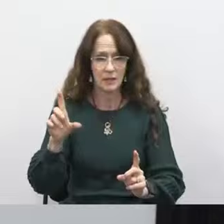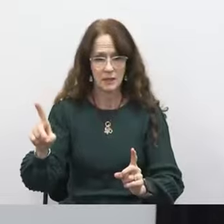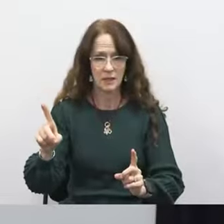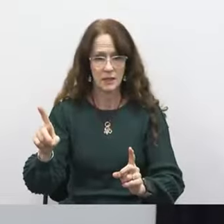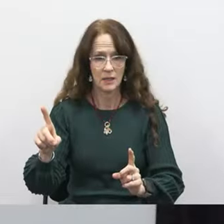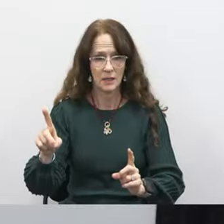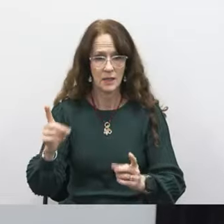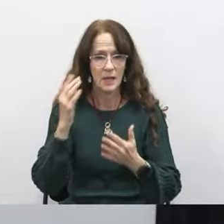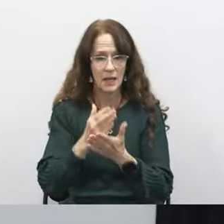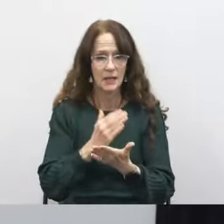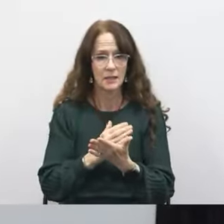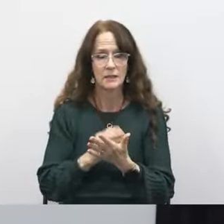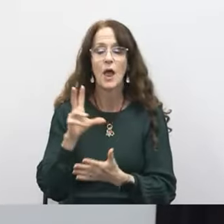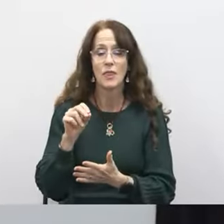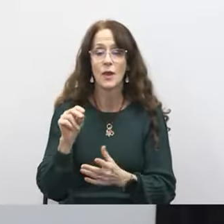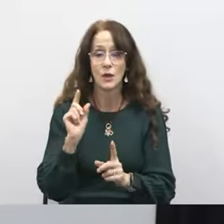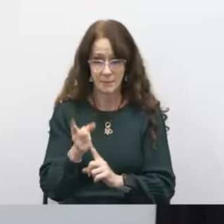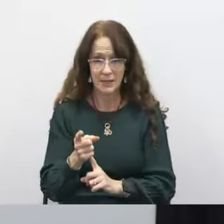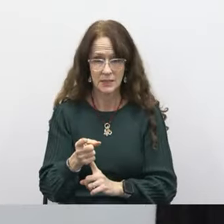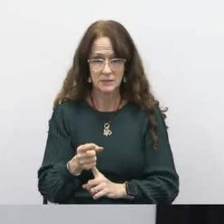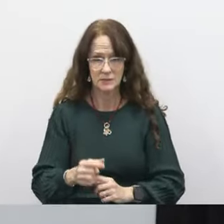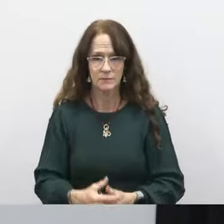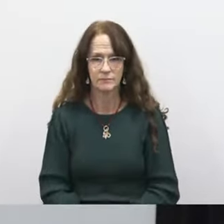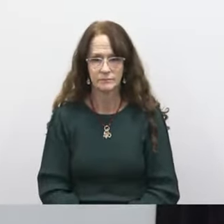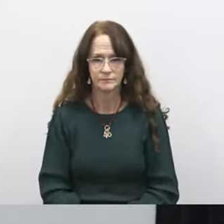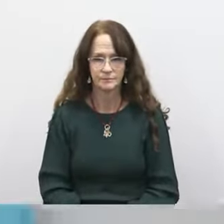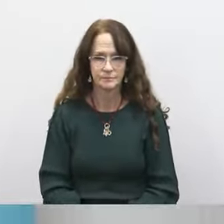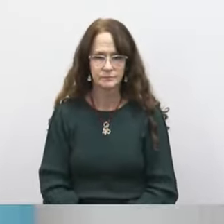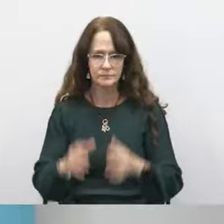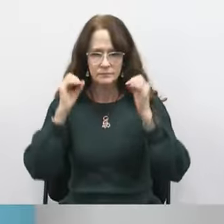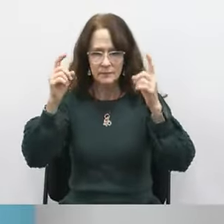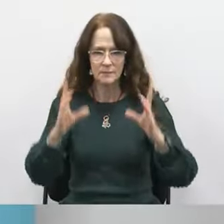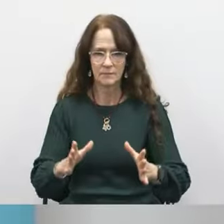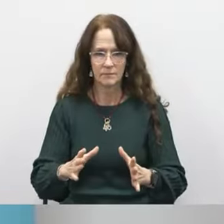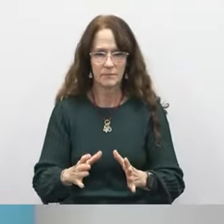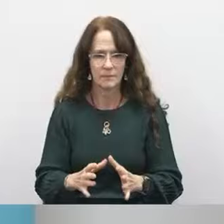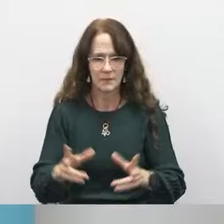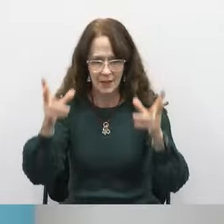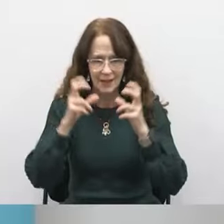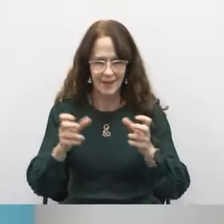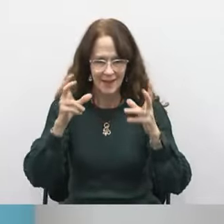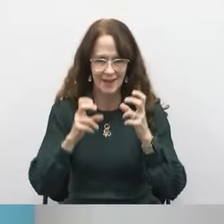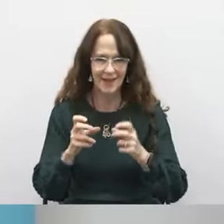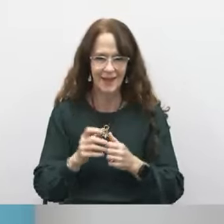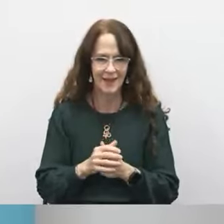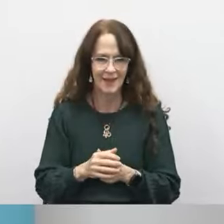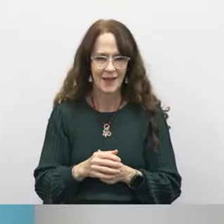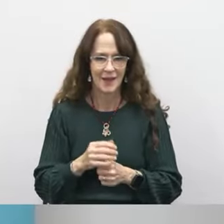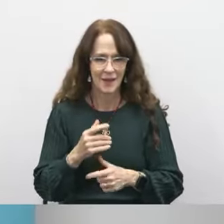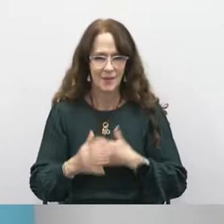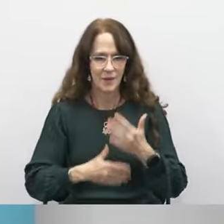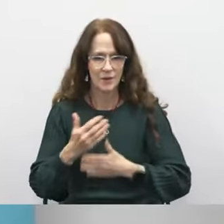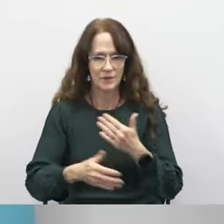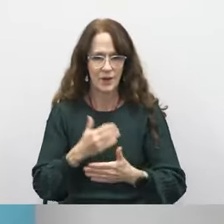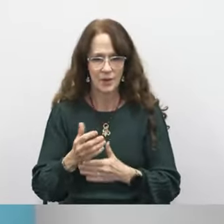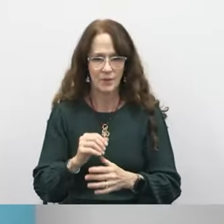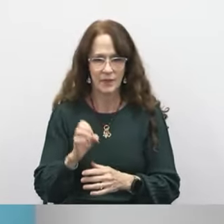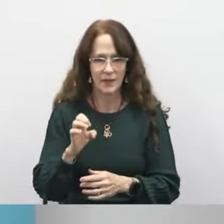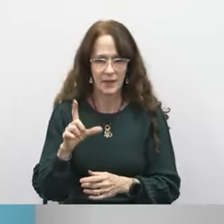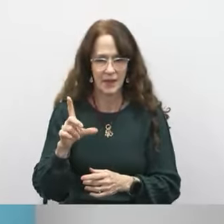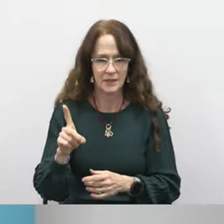is listed as 30 minutes. Thank you. I wanted our educators also to hear where we were going with the designated ELD